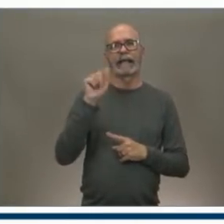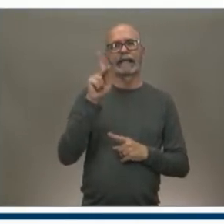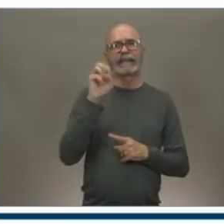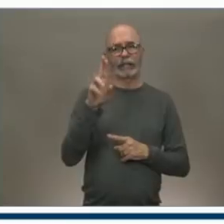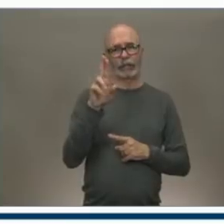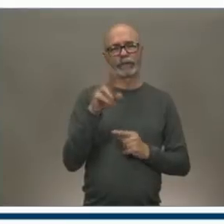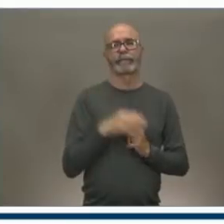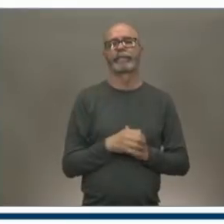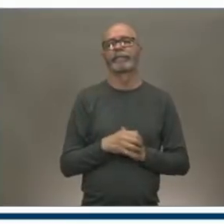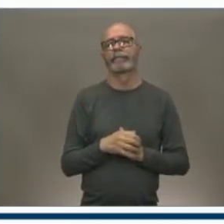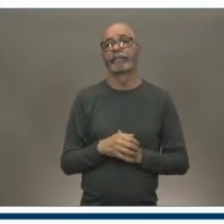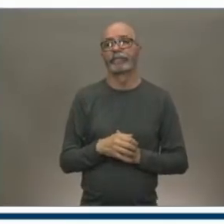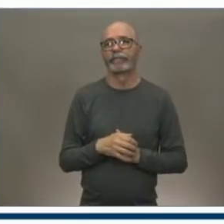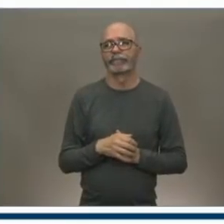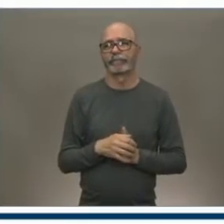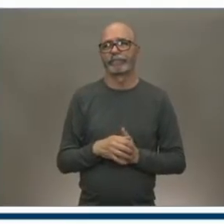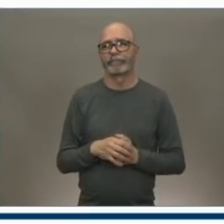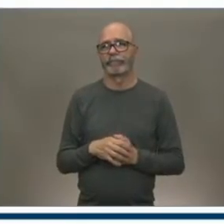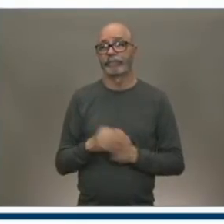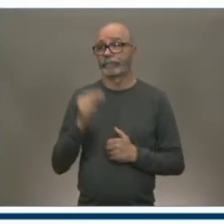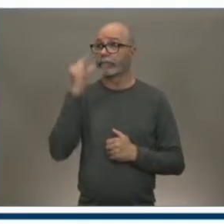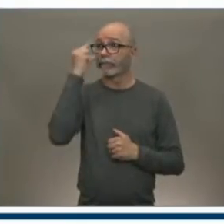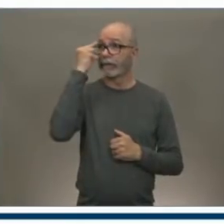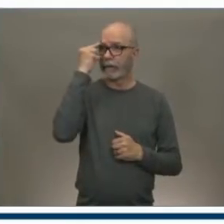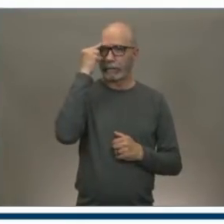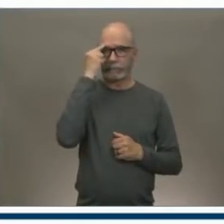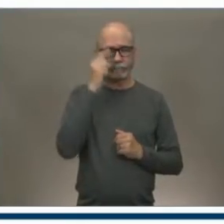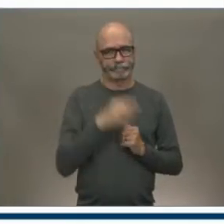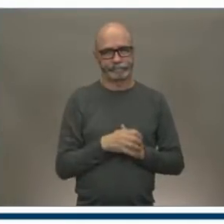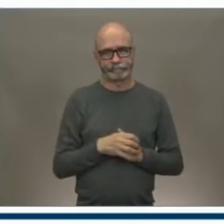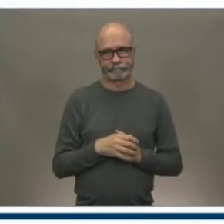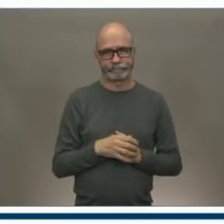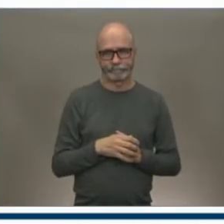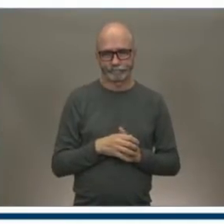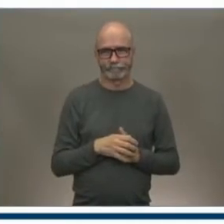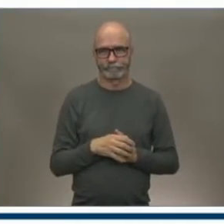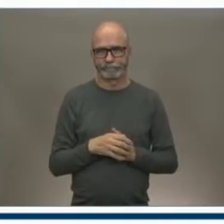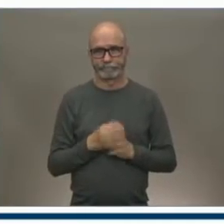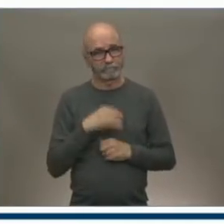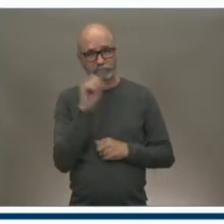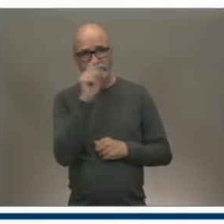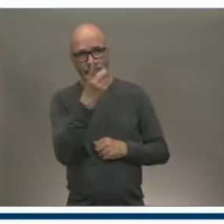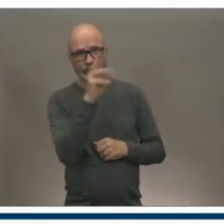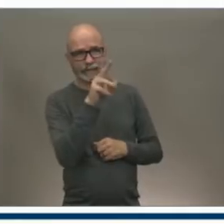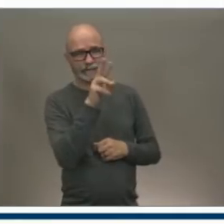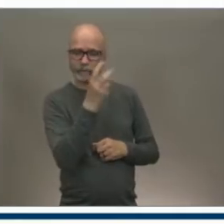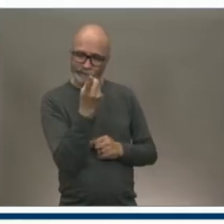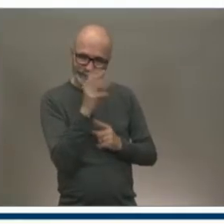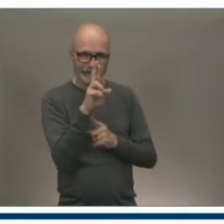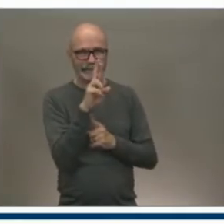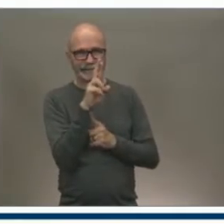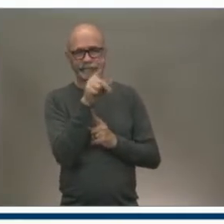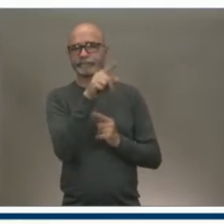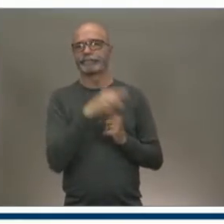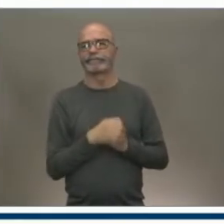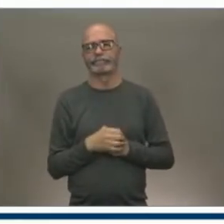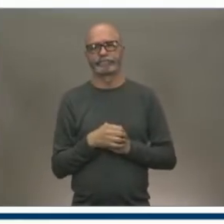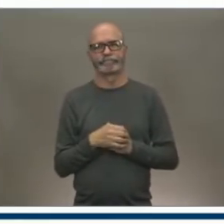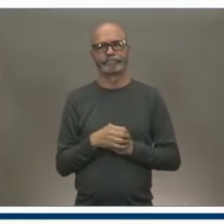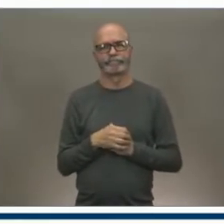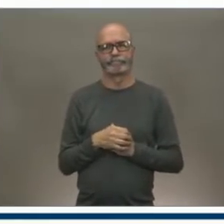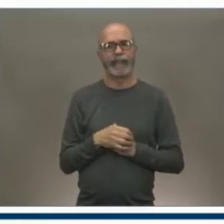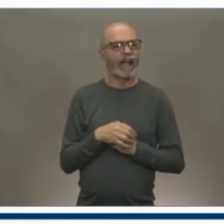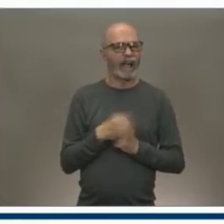Thank you. I'd like to ask Dr. Strang, there's talk of a provincial junior hockey